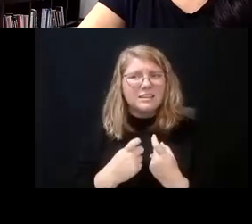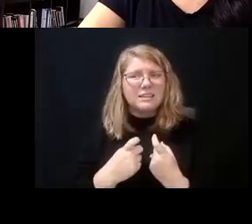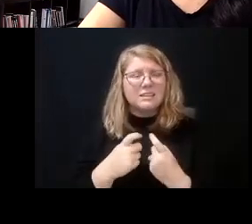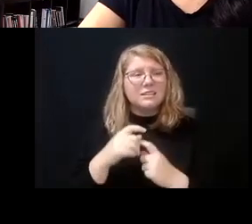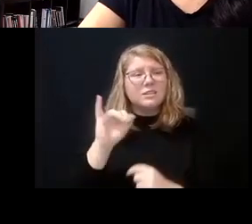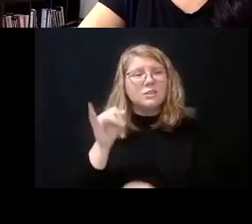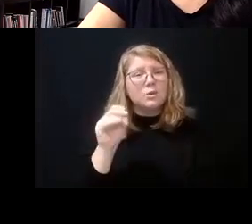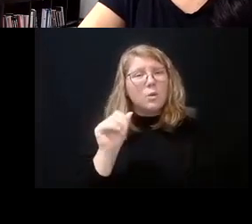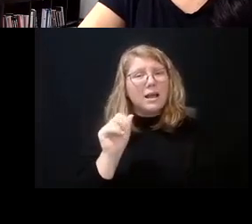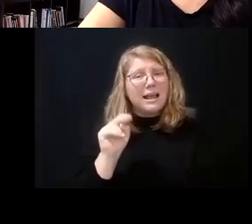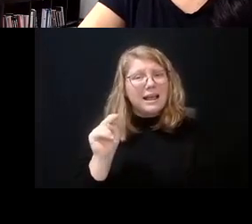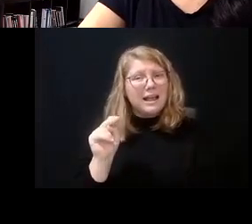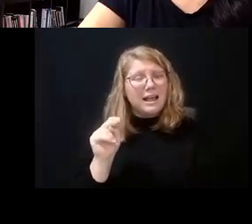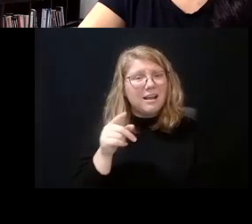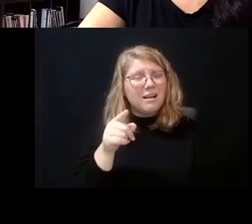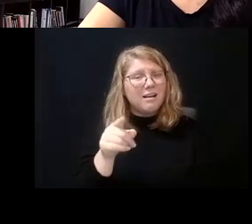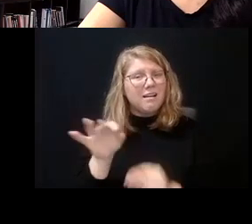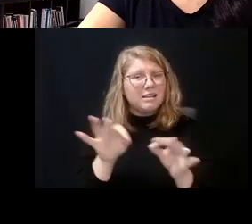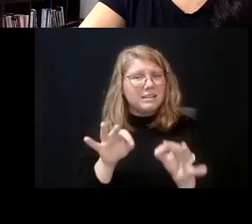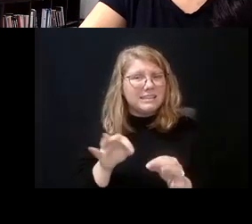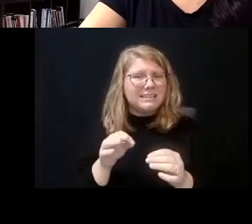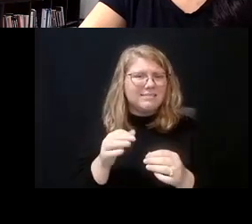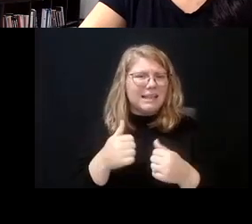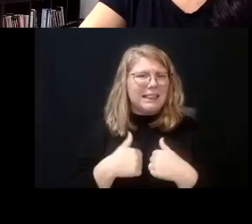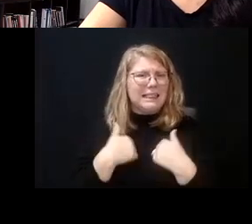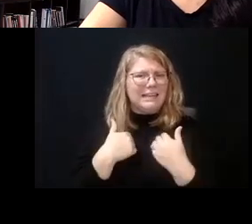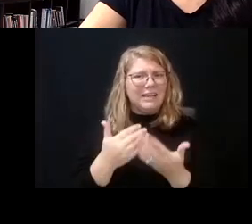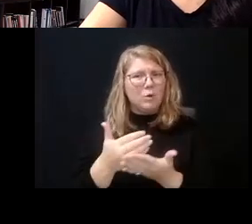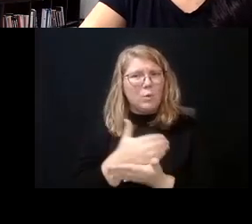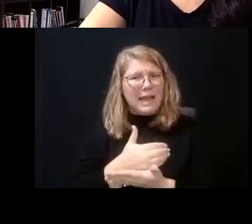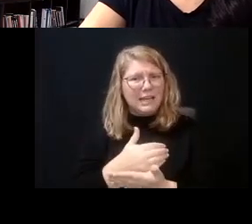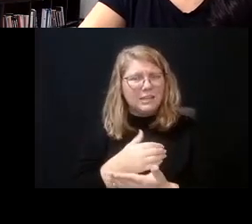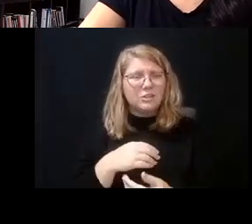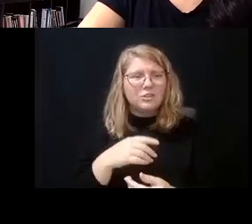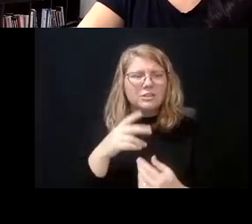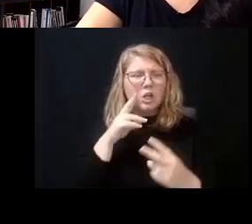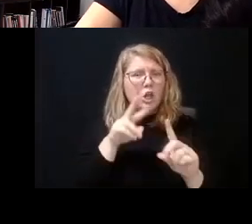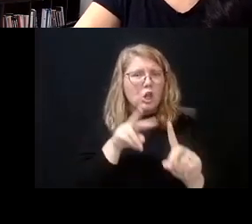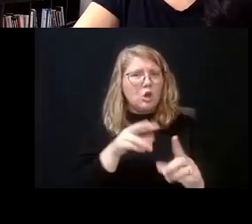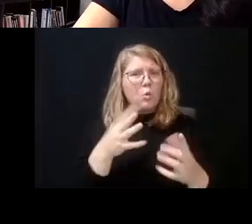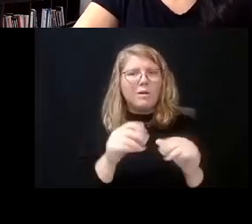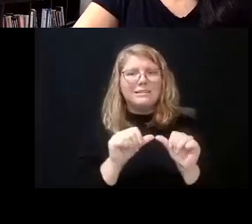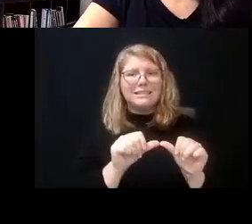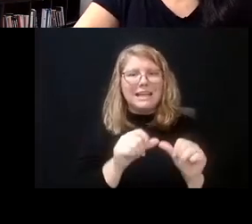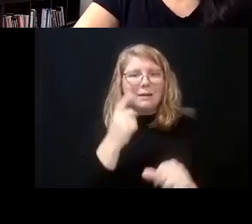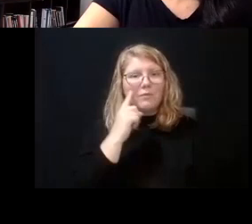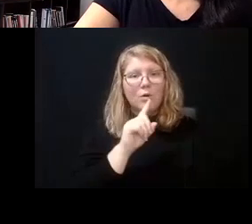was thinking about defining living wage was really looking at what's sustainable for a single parent with 2 kids. So that was